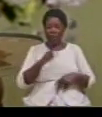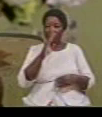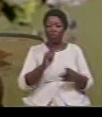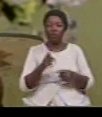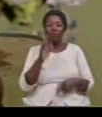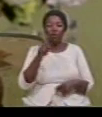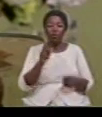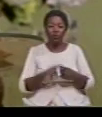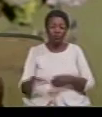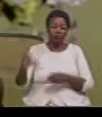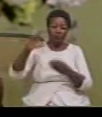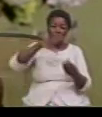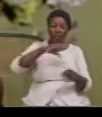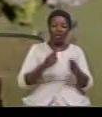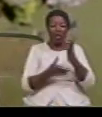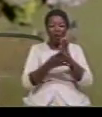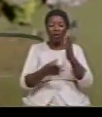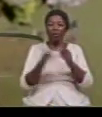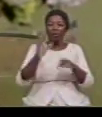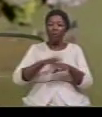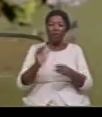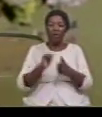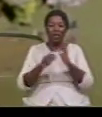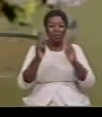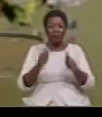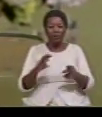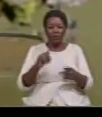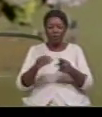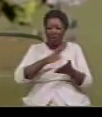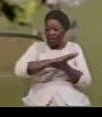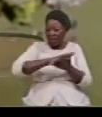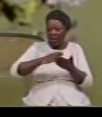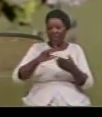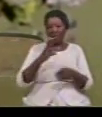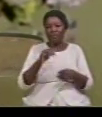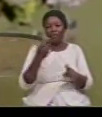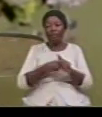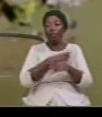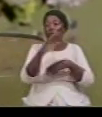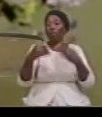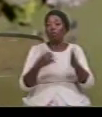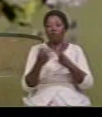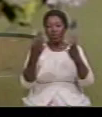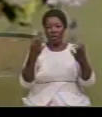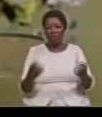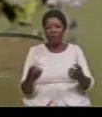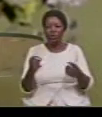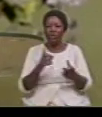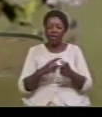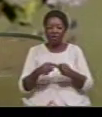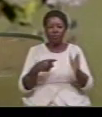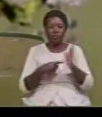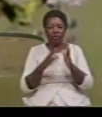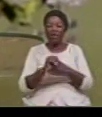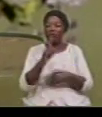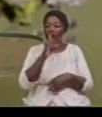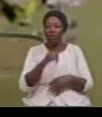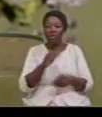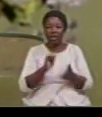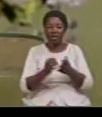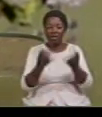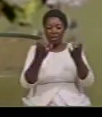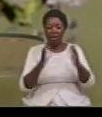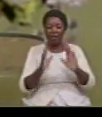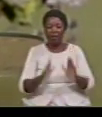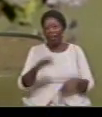atonement will be unnecessary." We thank God for the love of Christ, for the love of the Father, that he had given